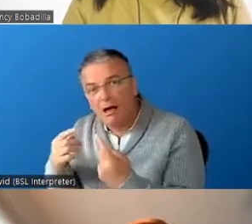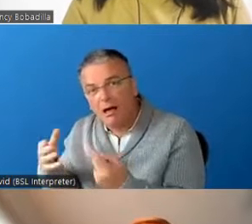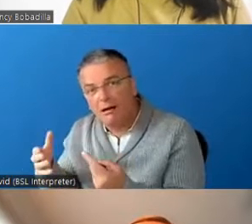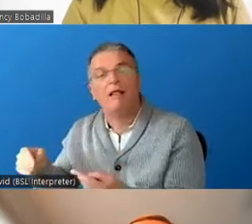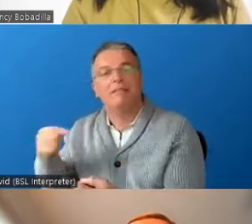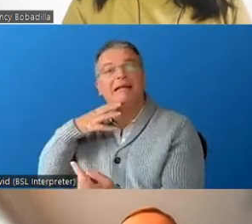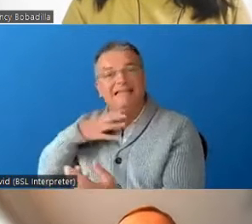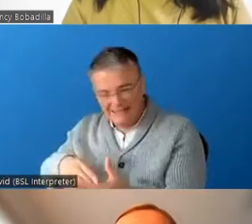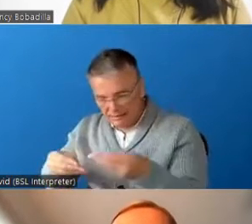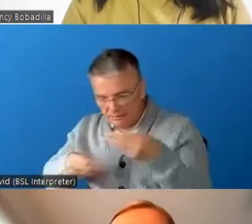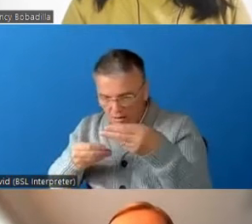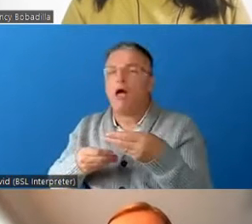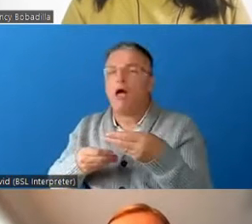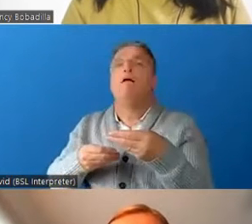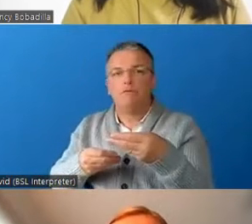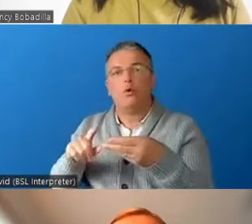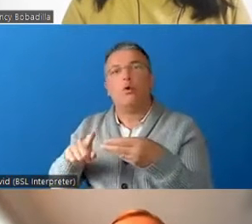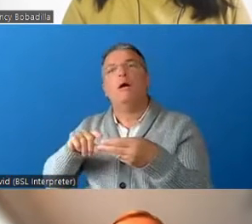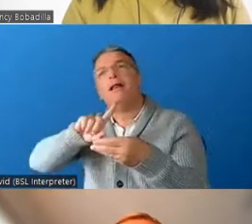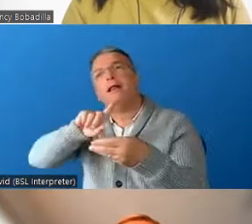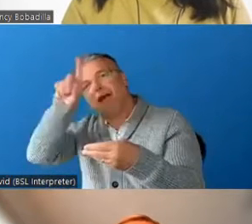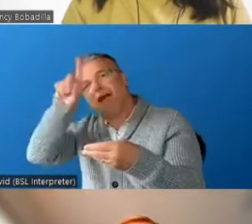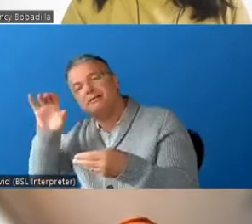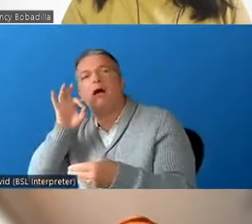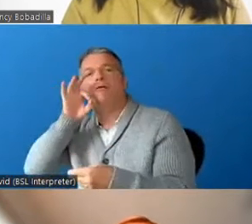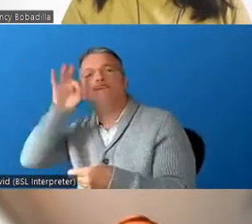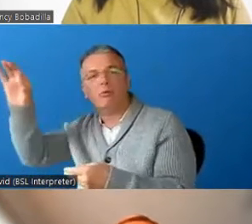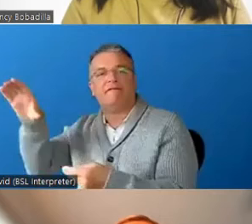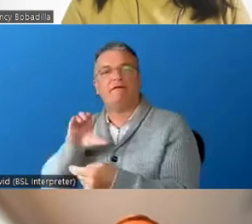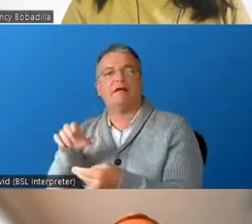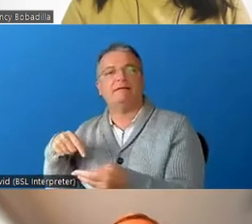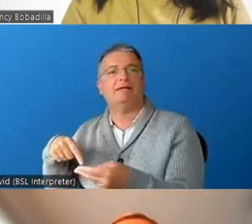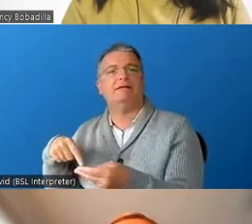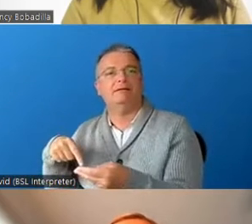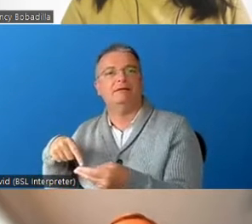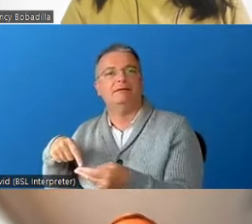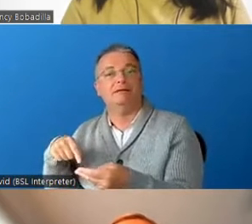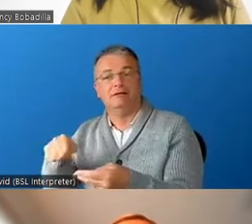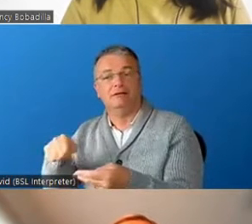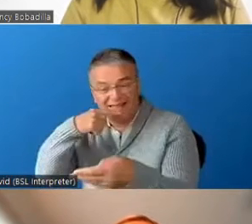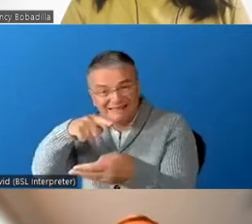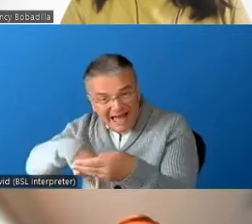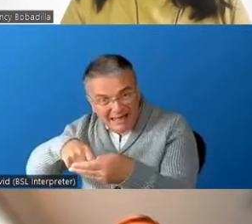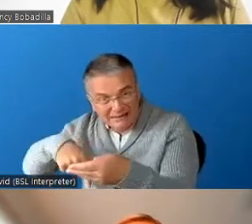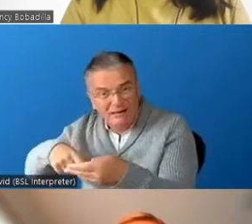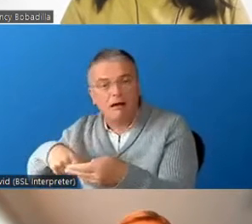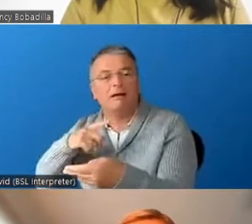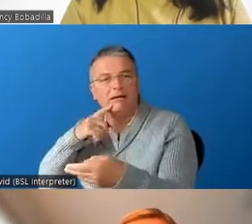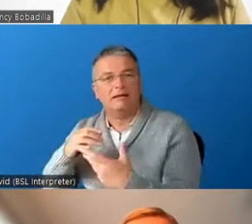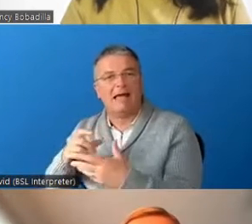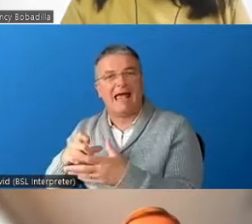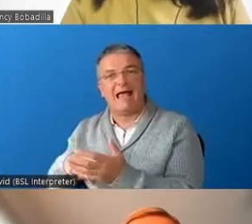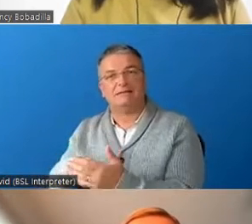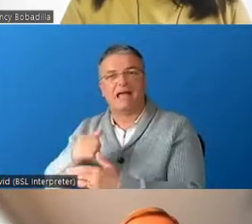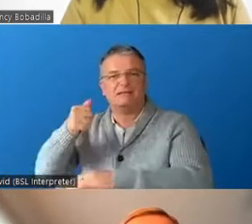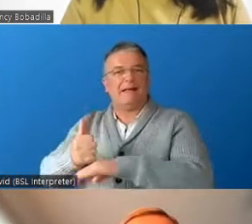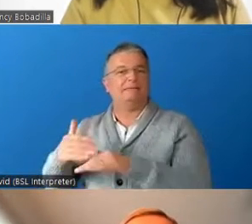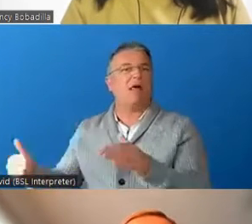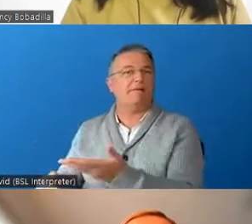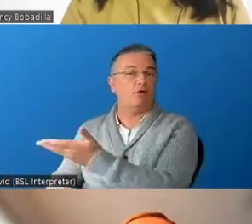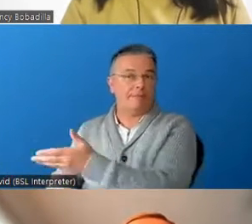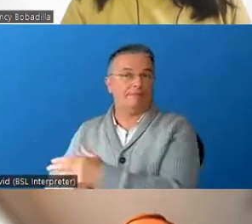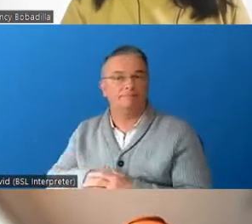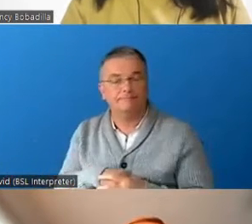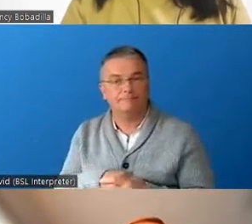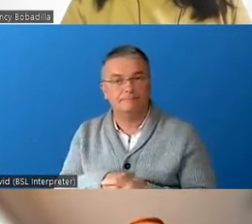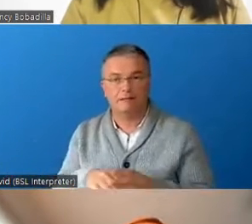needed for eventual funding requests. And so those sets of data can then act as their potential baseline. Okay,